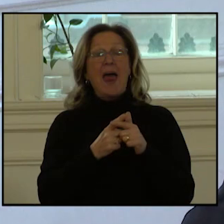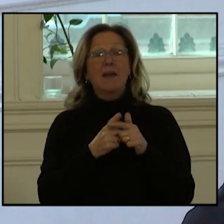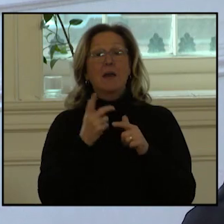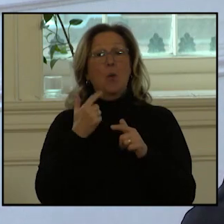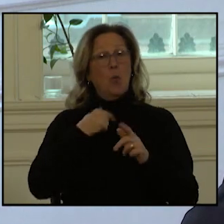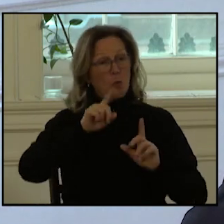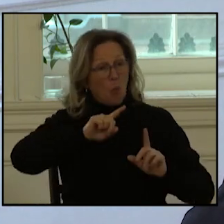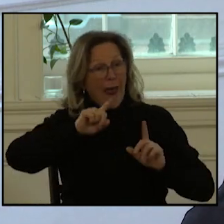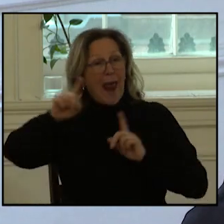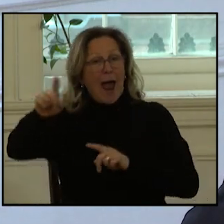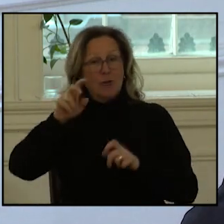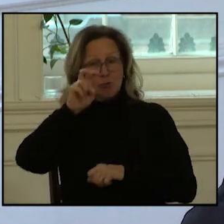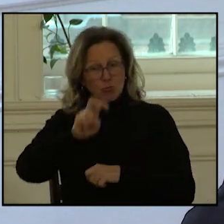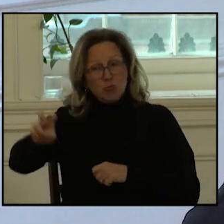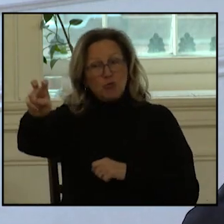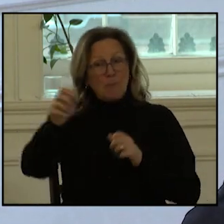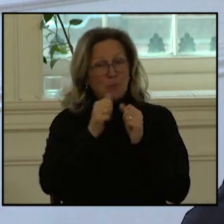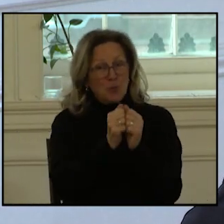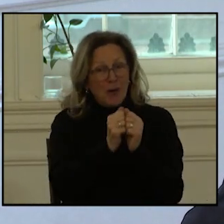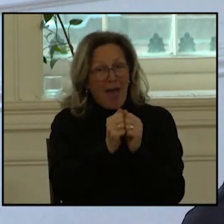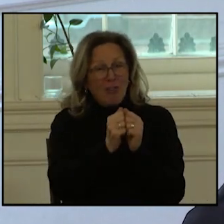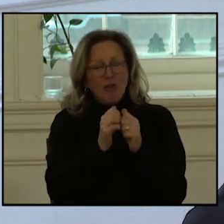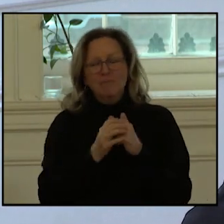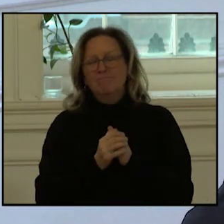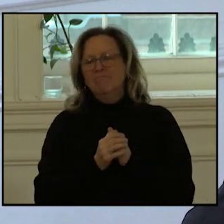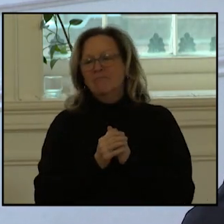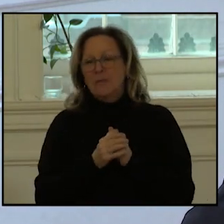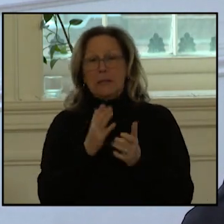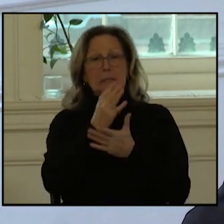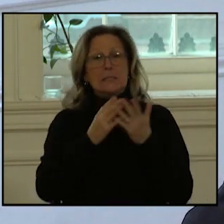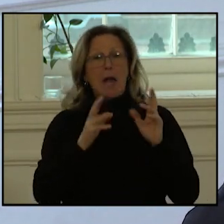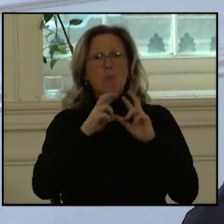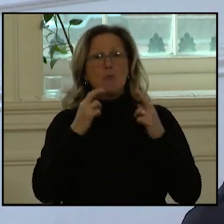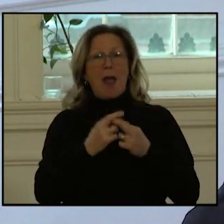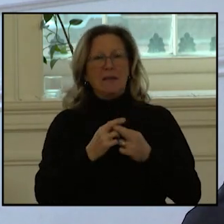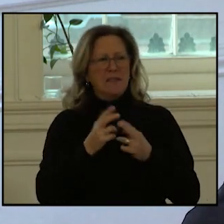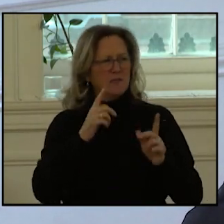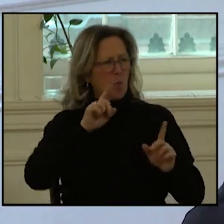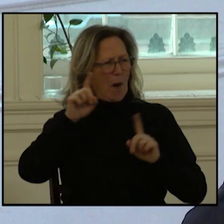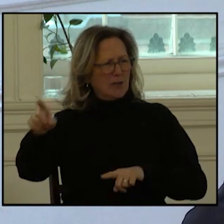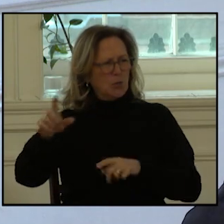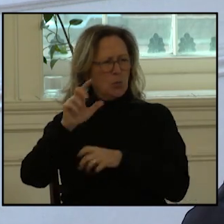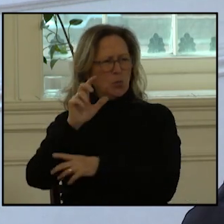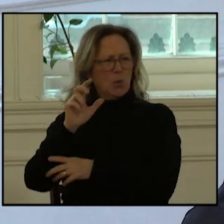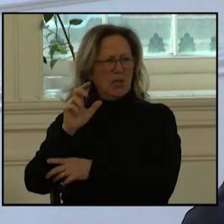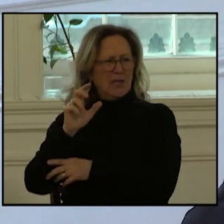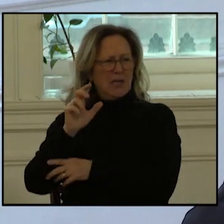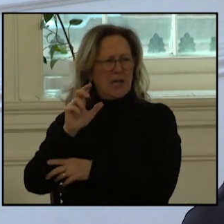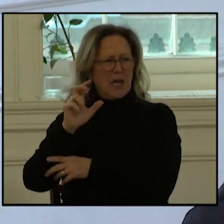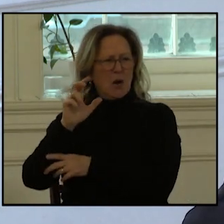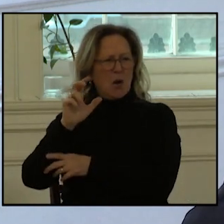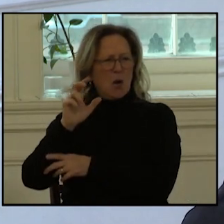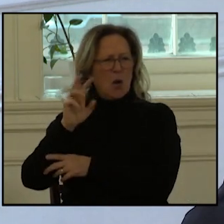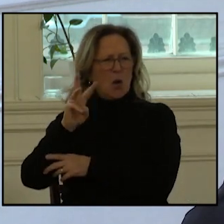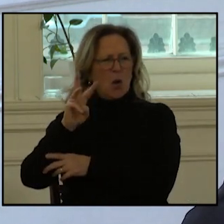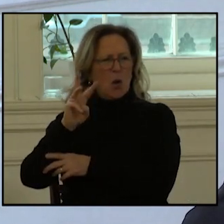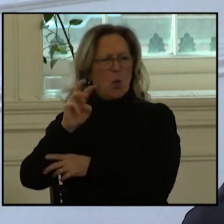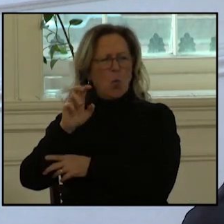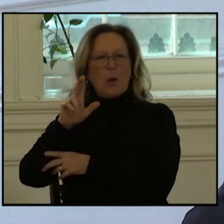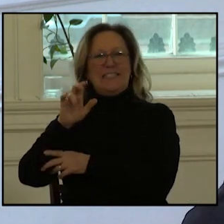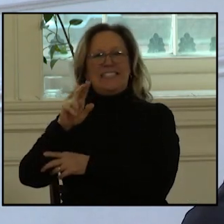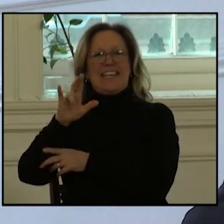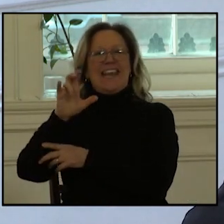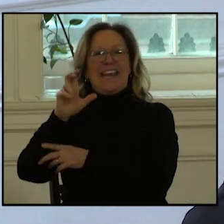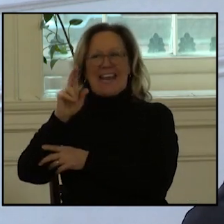to Nevis. Some relatives had not been back since they came here. You know, there were some who were 70